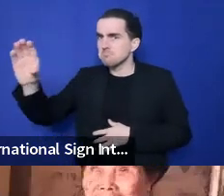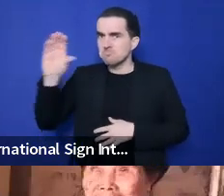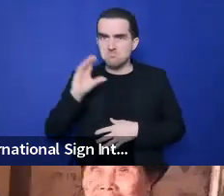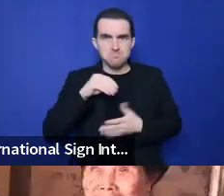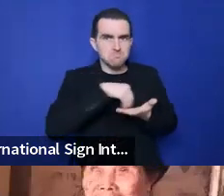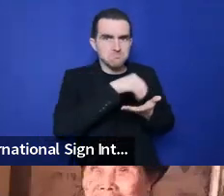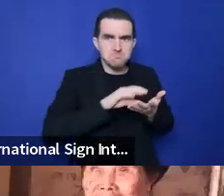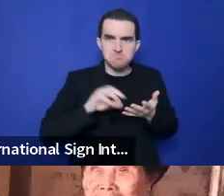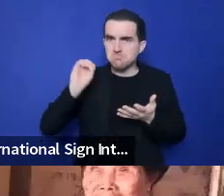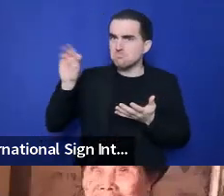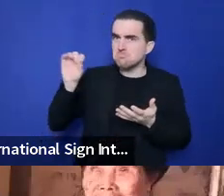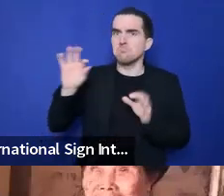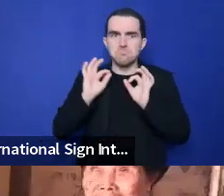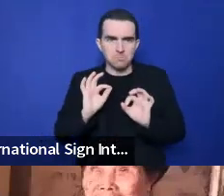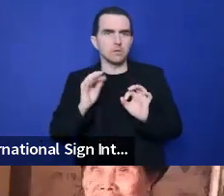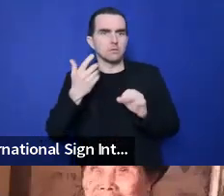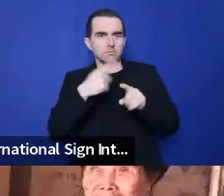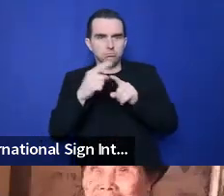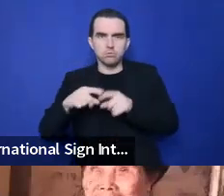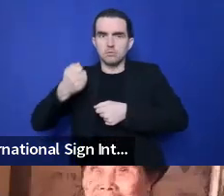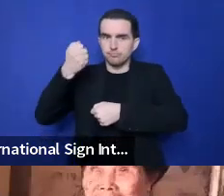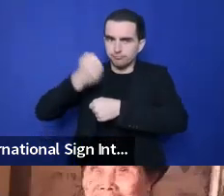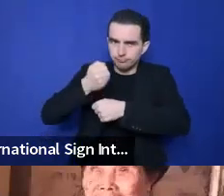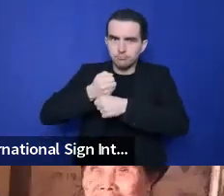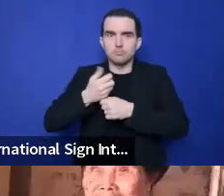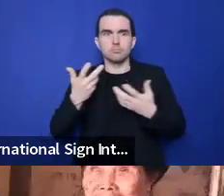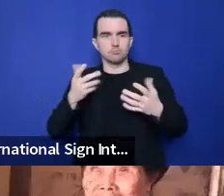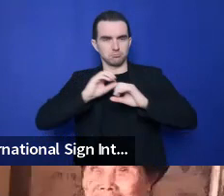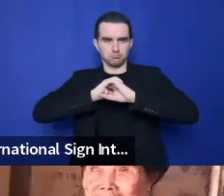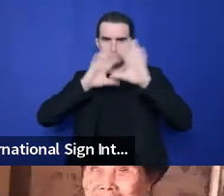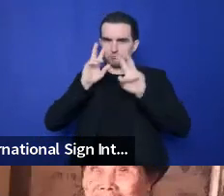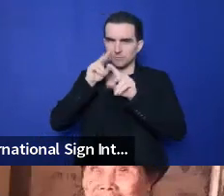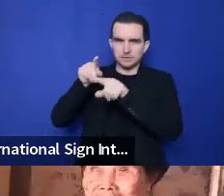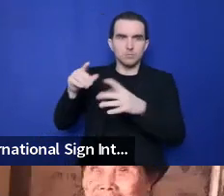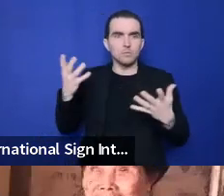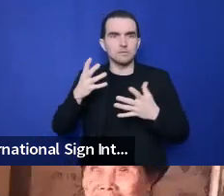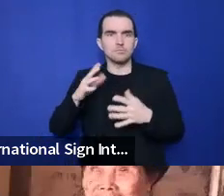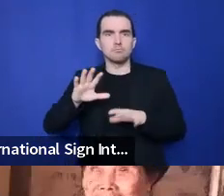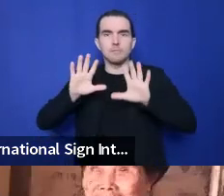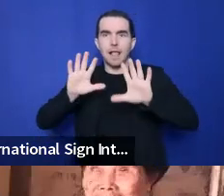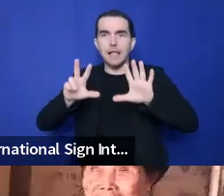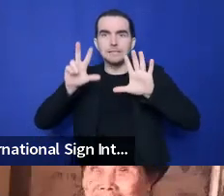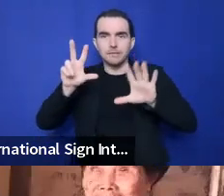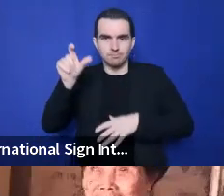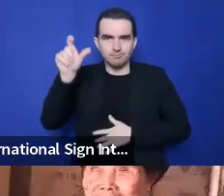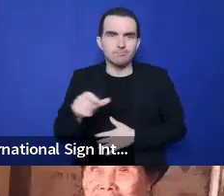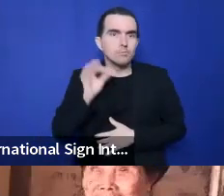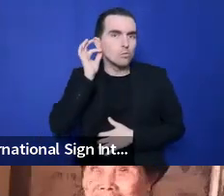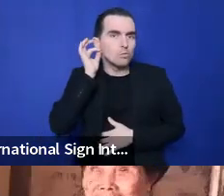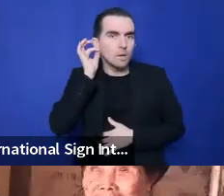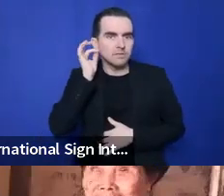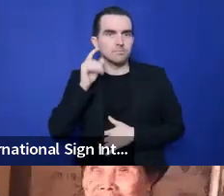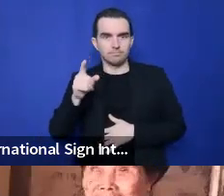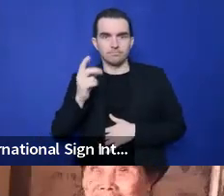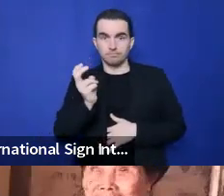with during producing of bamboo baskets for her living. And then the club, like in picture 4, also provided